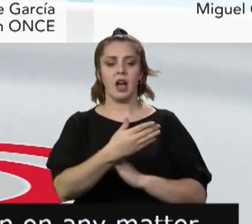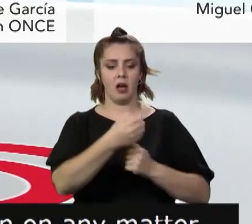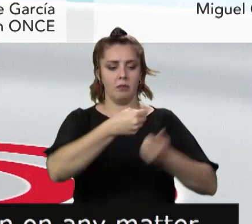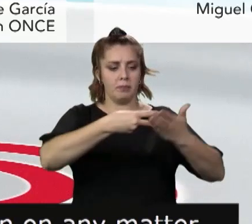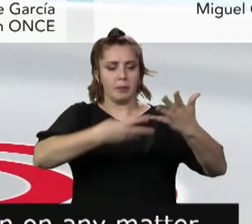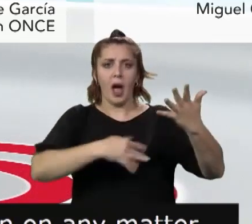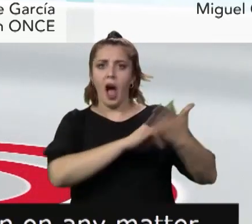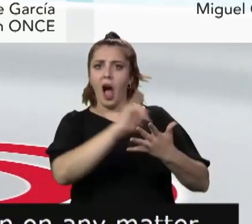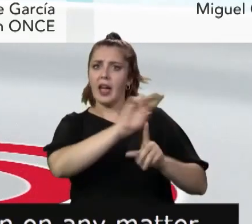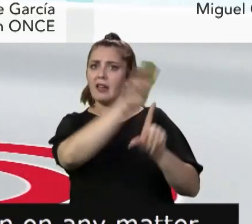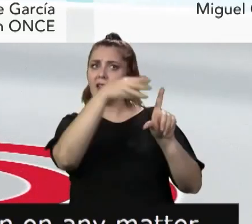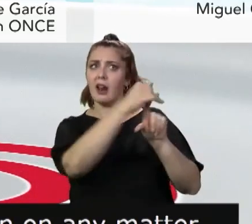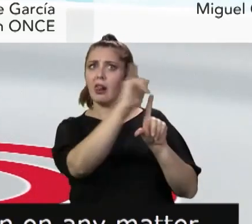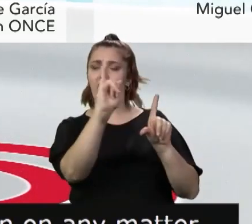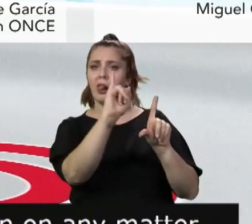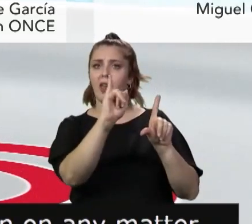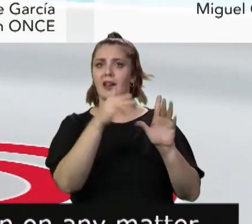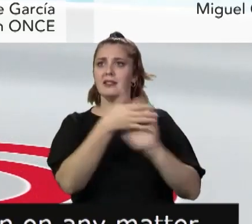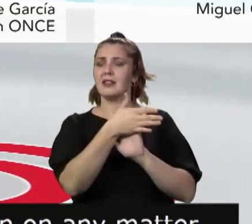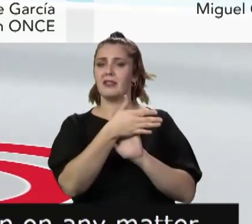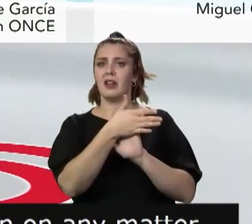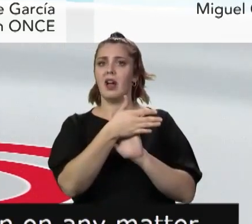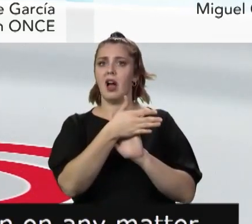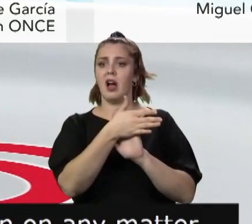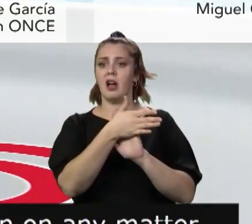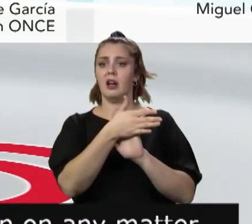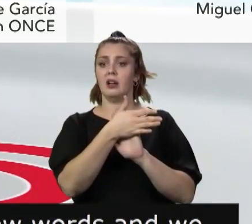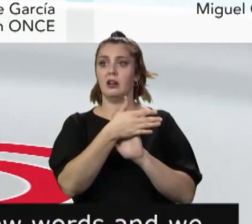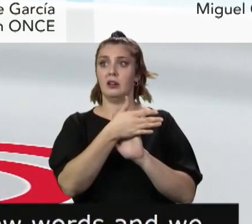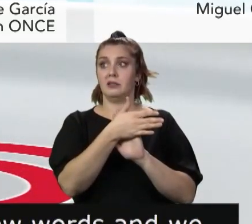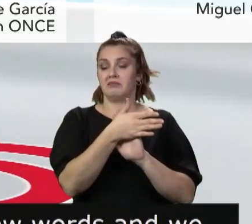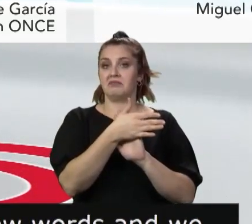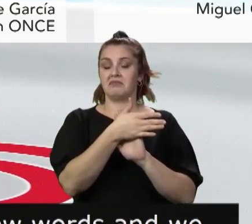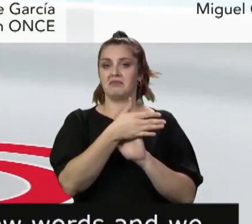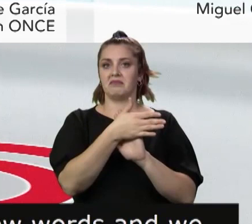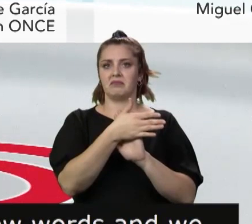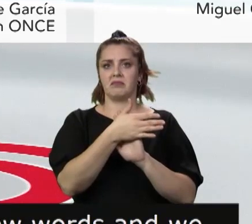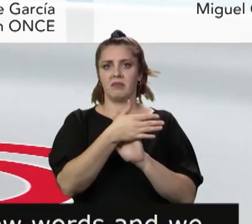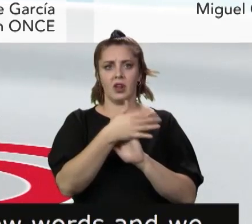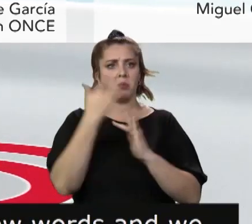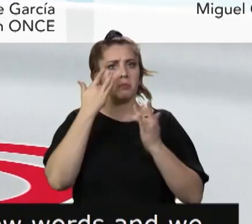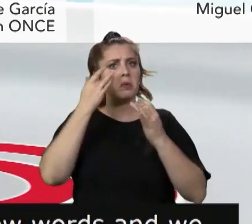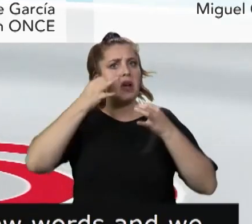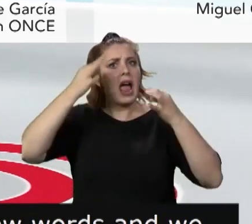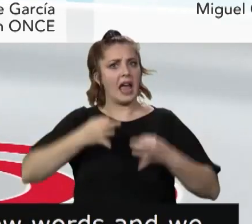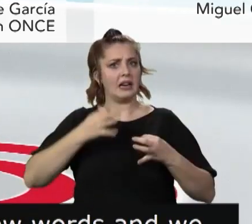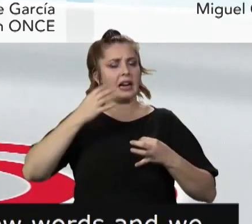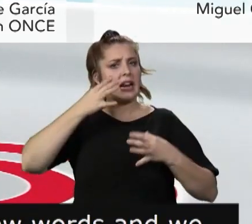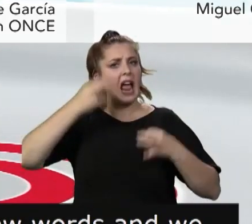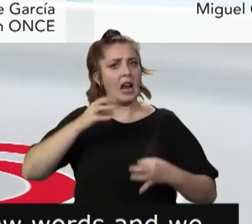write a few words and we can find thousands and millions even of results. But as you might know,